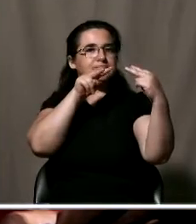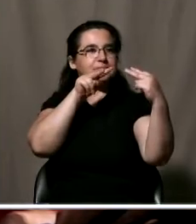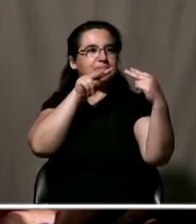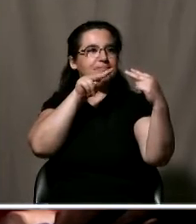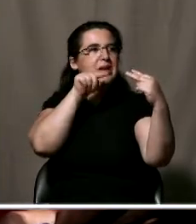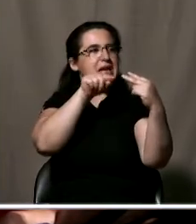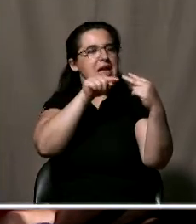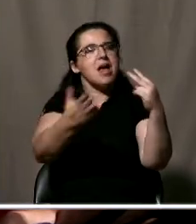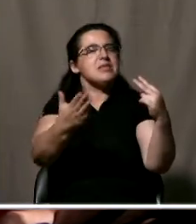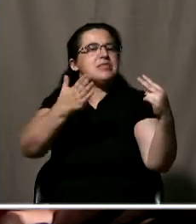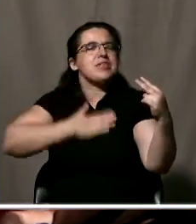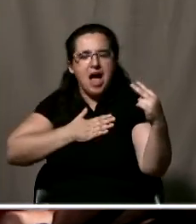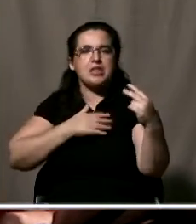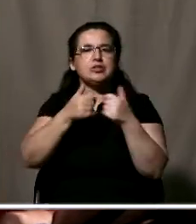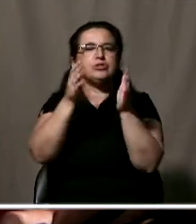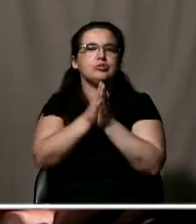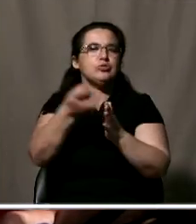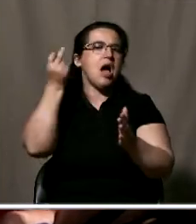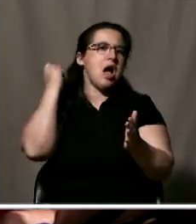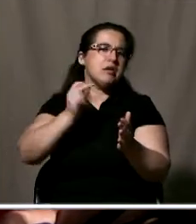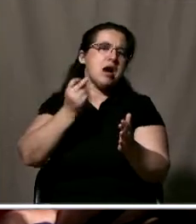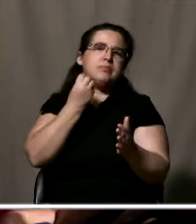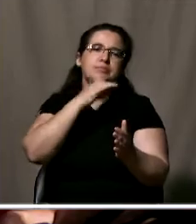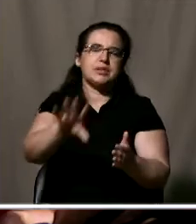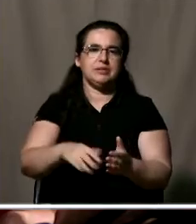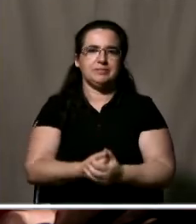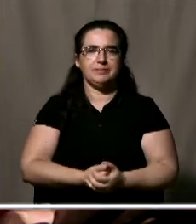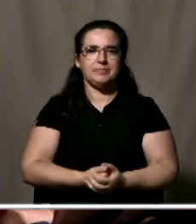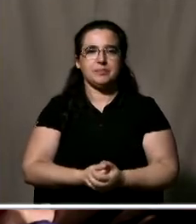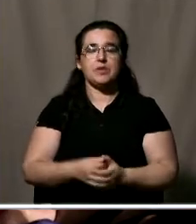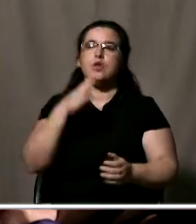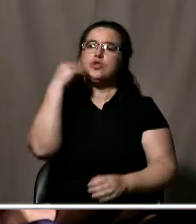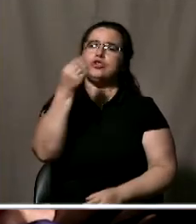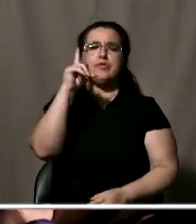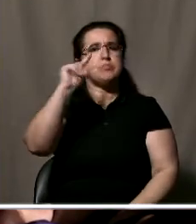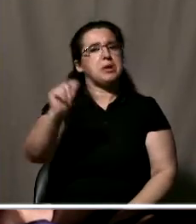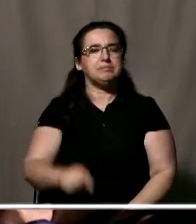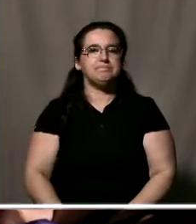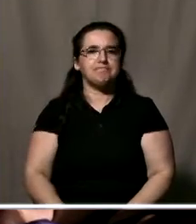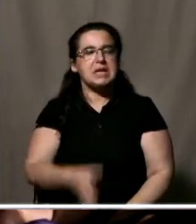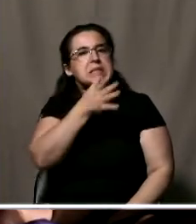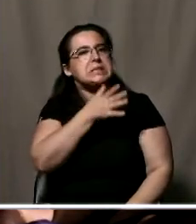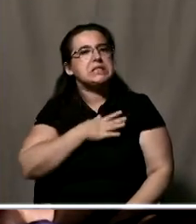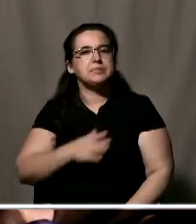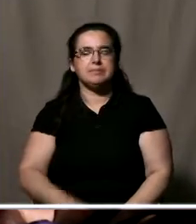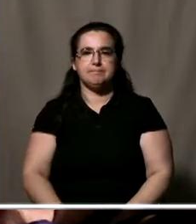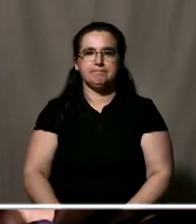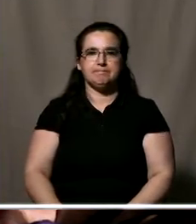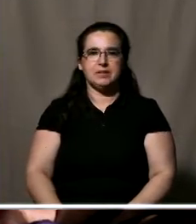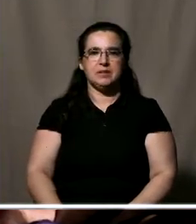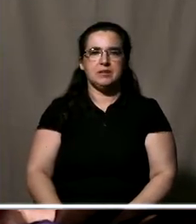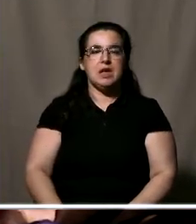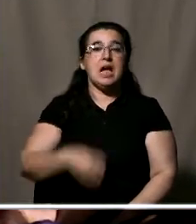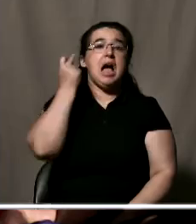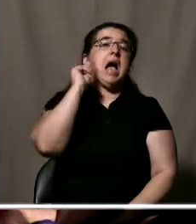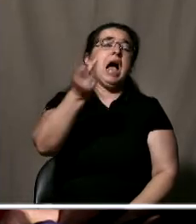Ele recompensa os anos. That young man left that meeting. Aquele jovem foi embora naquele and he dia. Said to me, e ele disse-me, later, many years later,